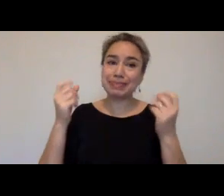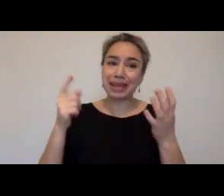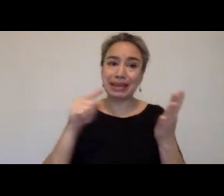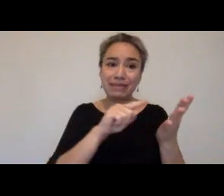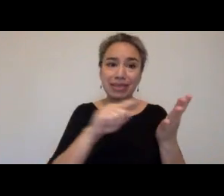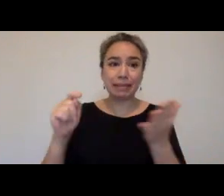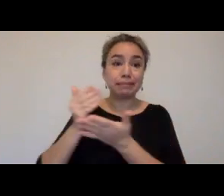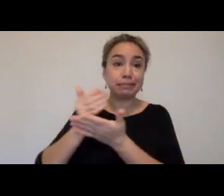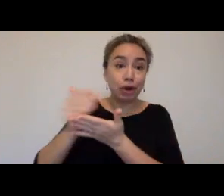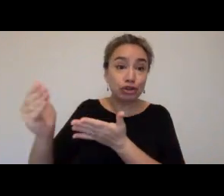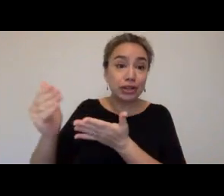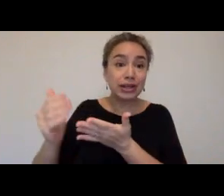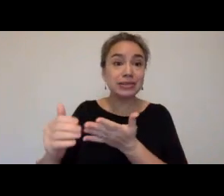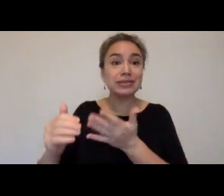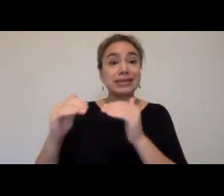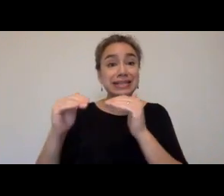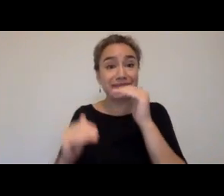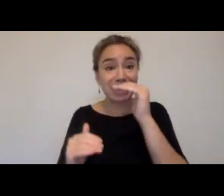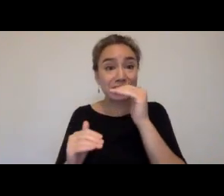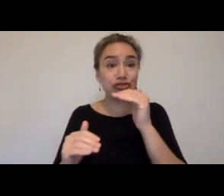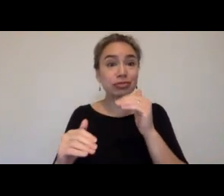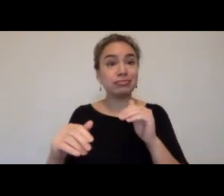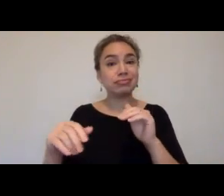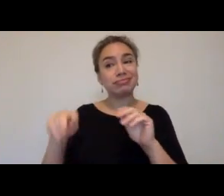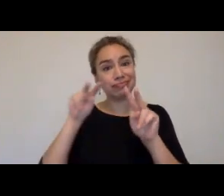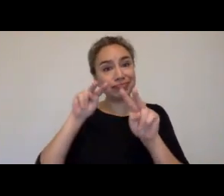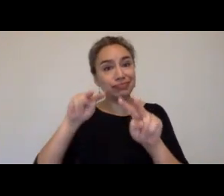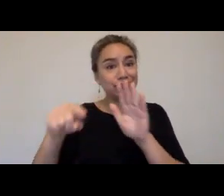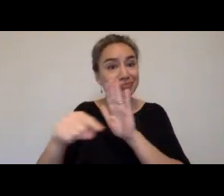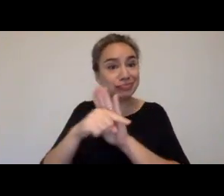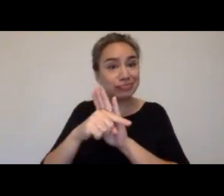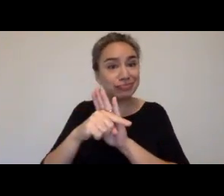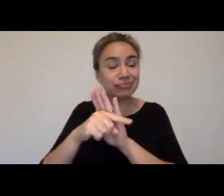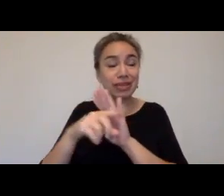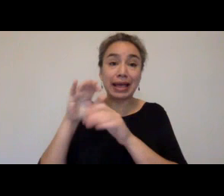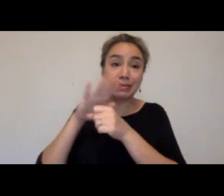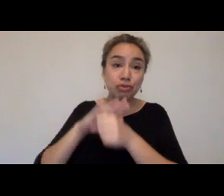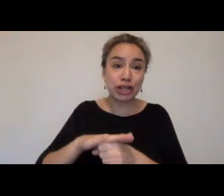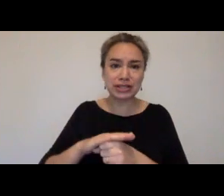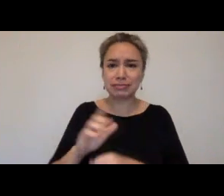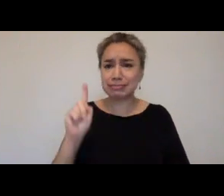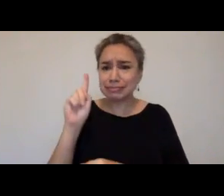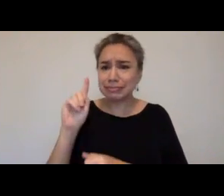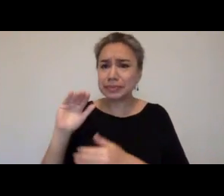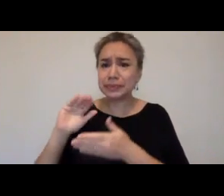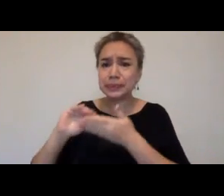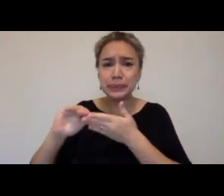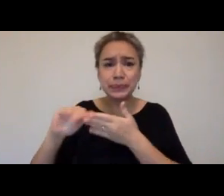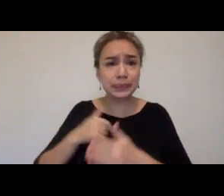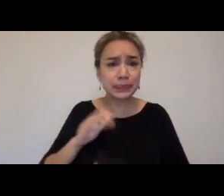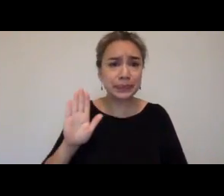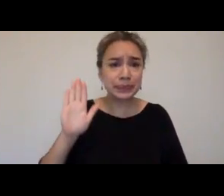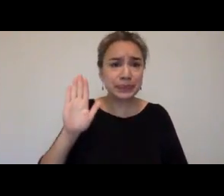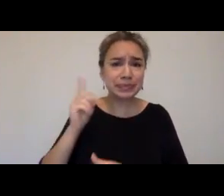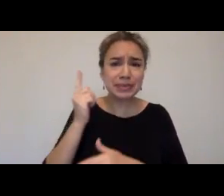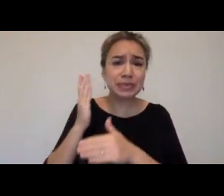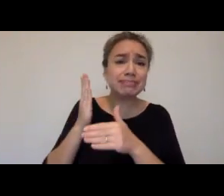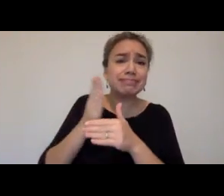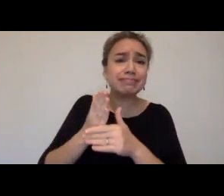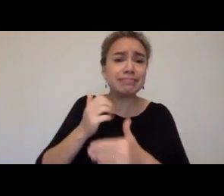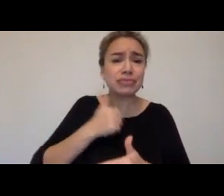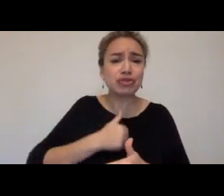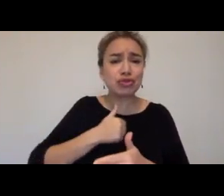disadvantaged, stigmatized, and oppressed in many different ways. Excuse me, Nathan? Oh, yes. I'm sorry to interrupt.